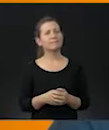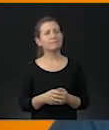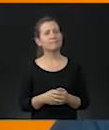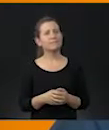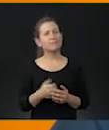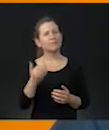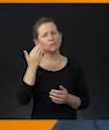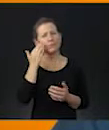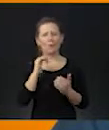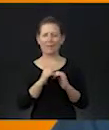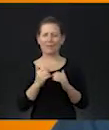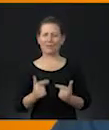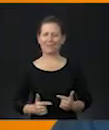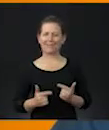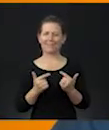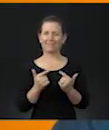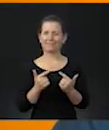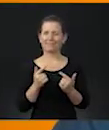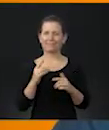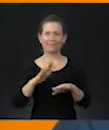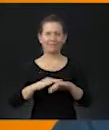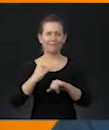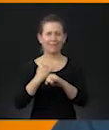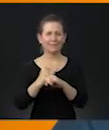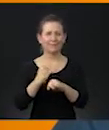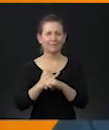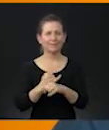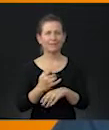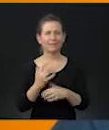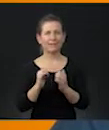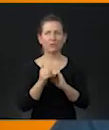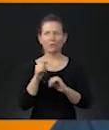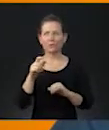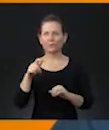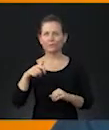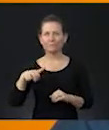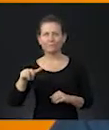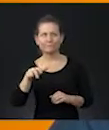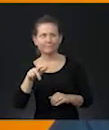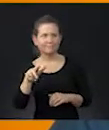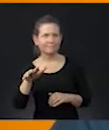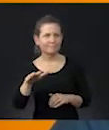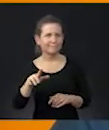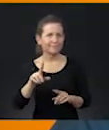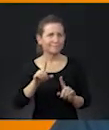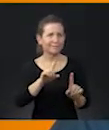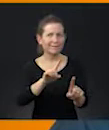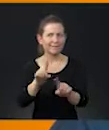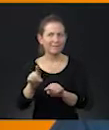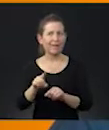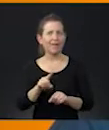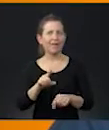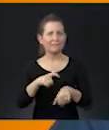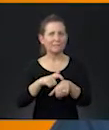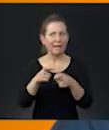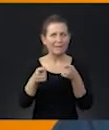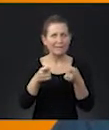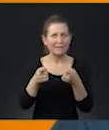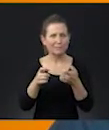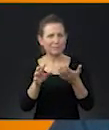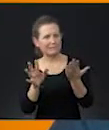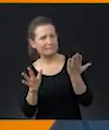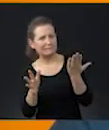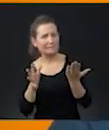the most important thing is trying to know how to live on campus and how to get around for